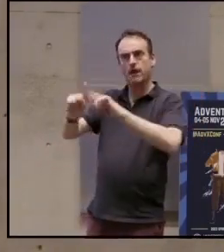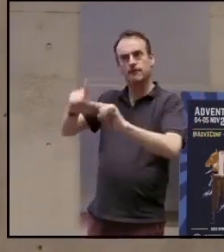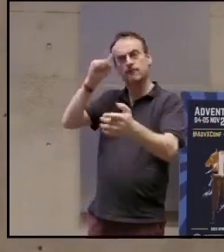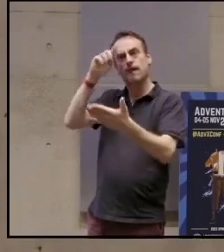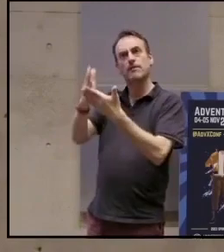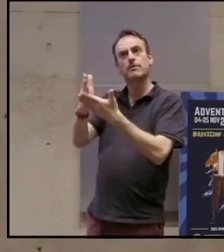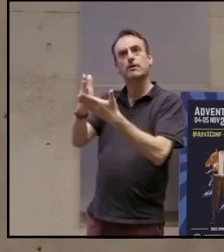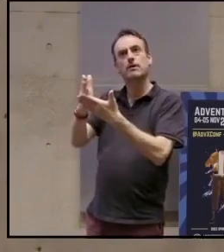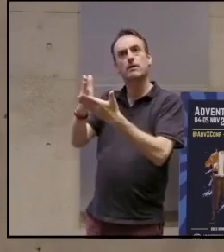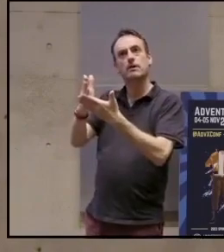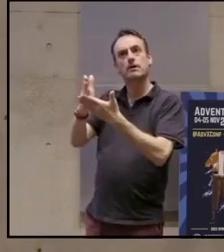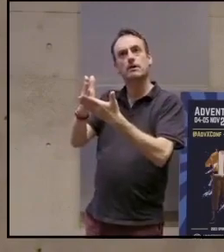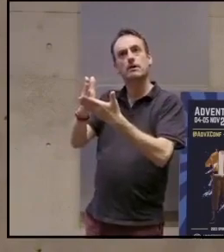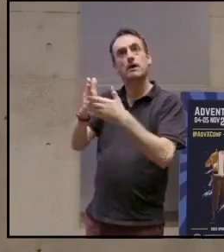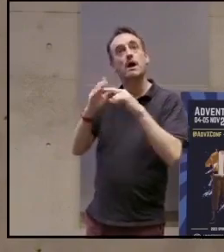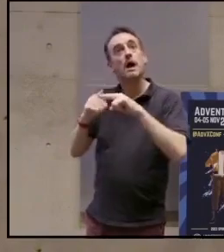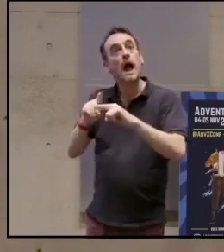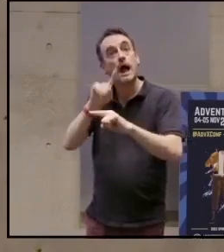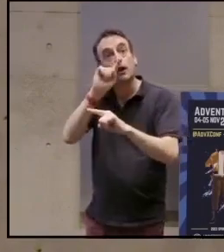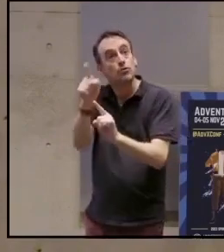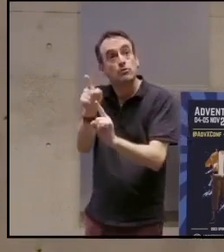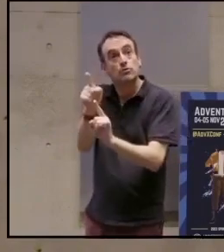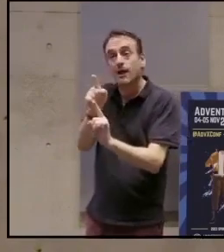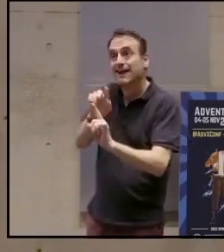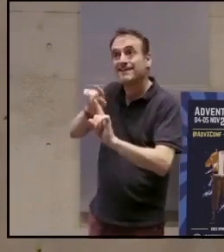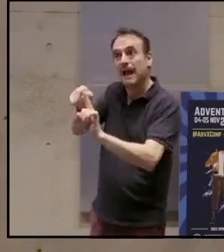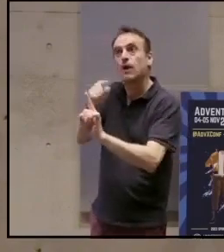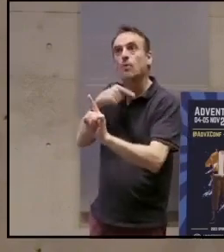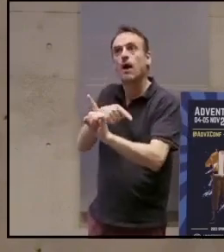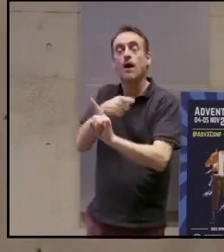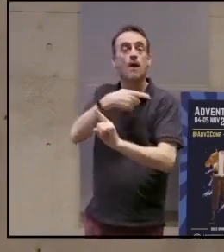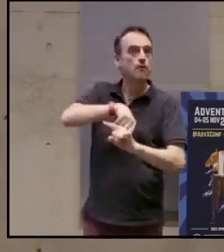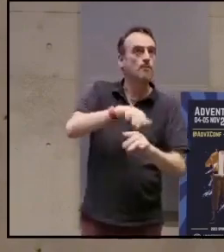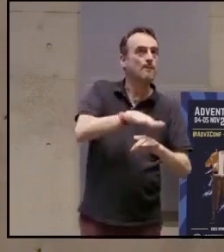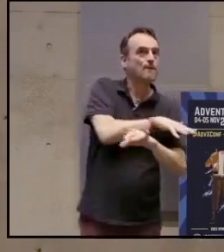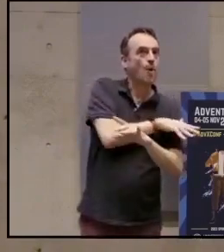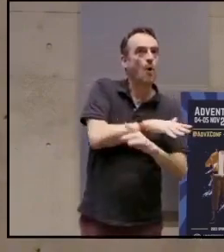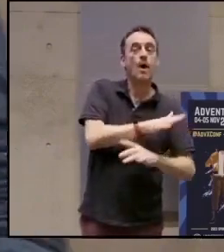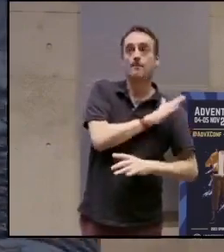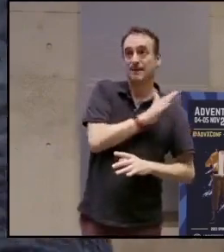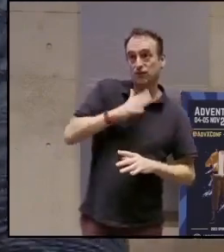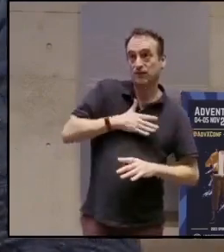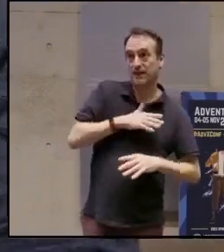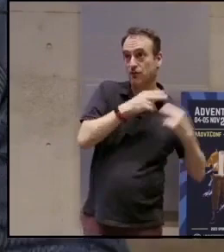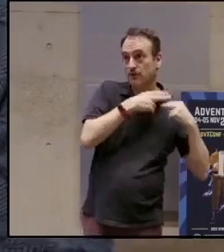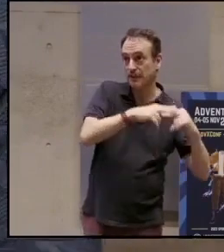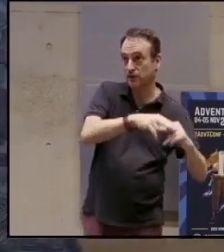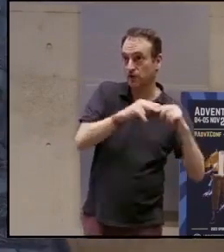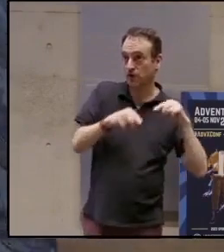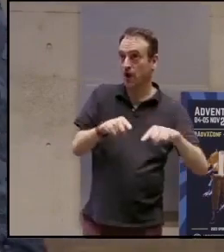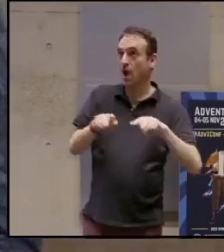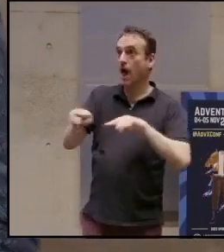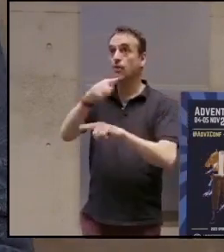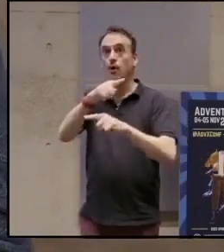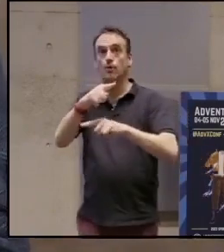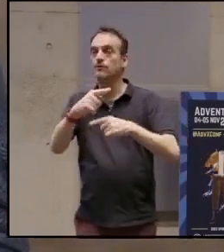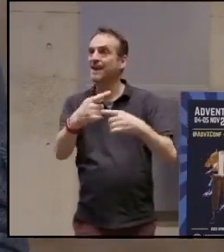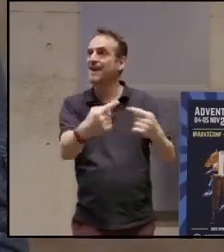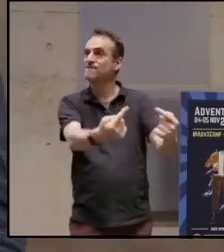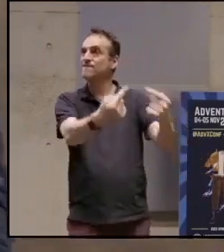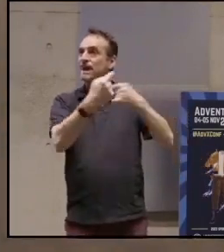unimpeachable? Because he led them from military perdition. Not only that, he fully conquered the very invaders who had humbled them just